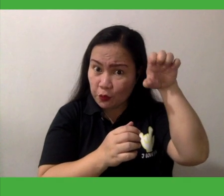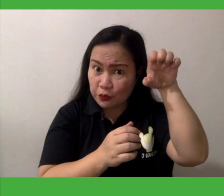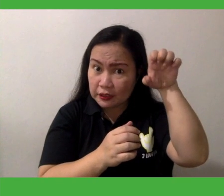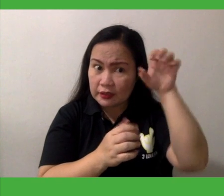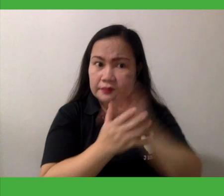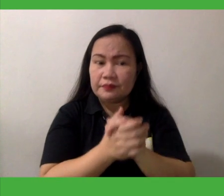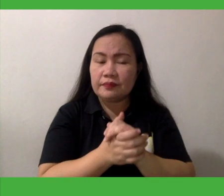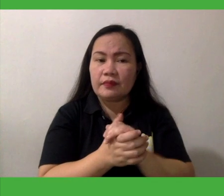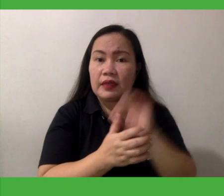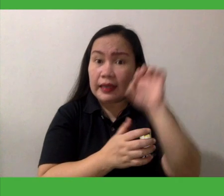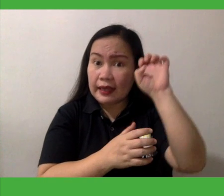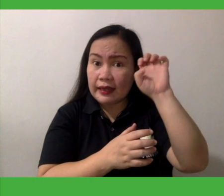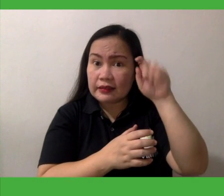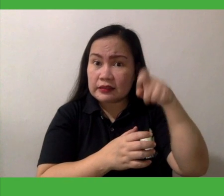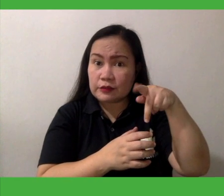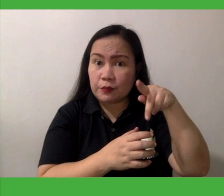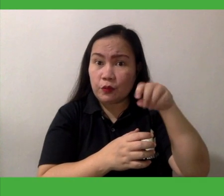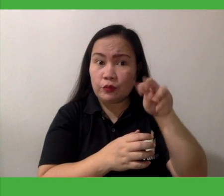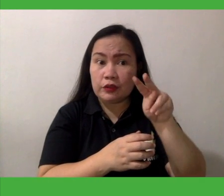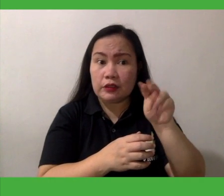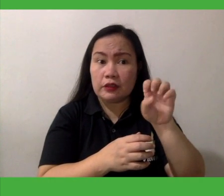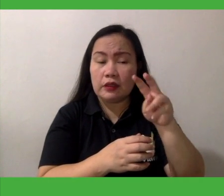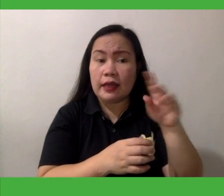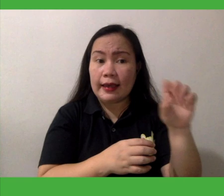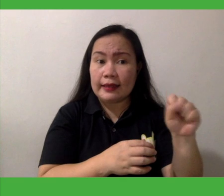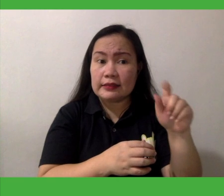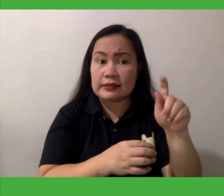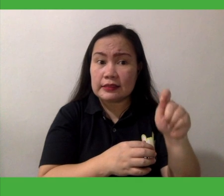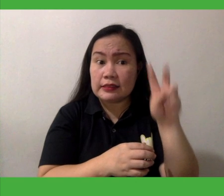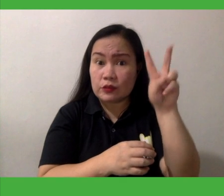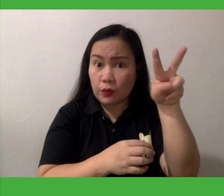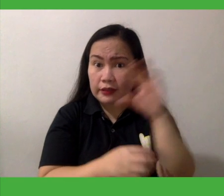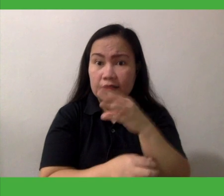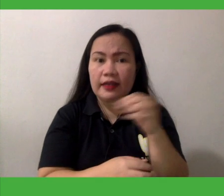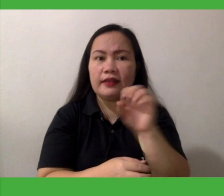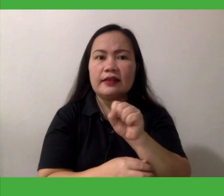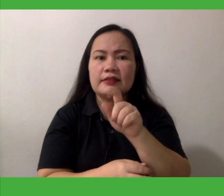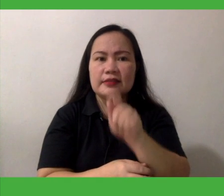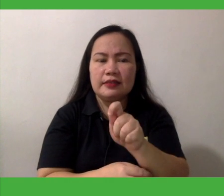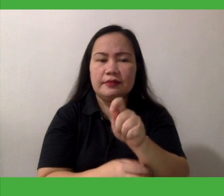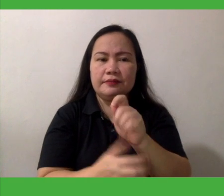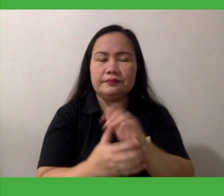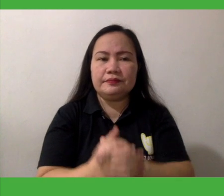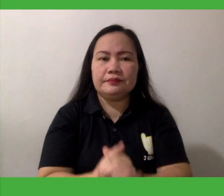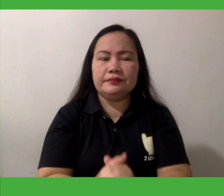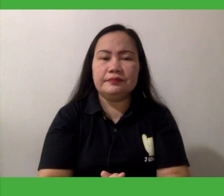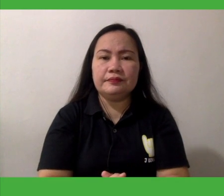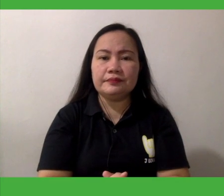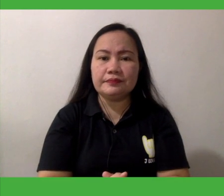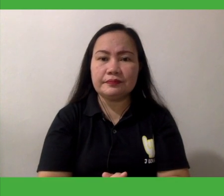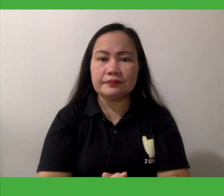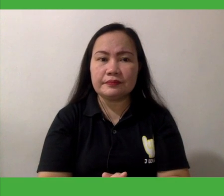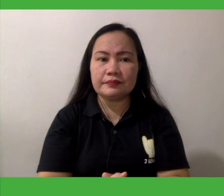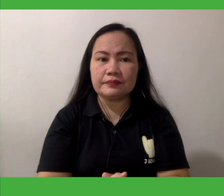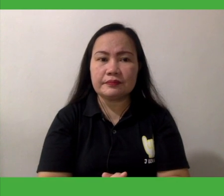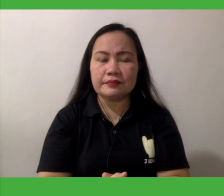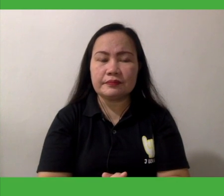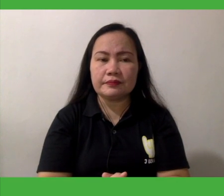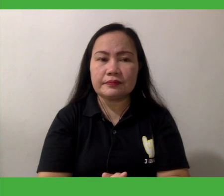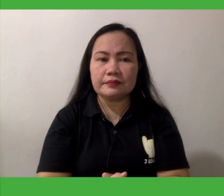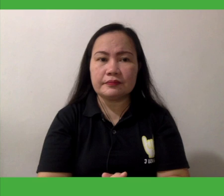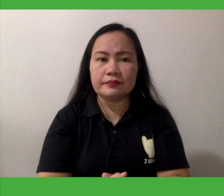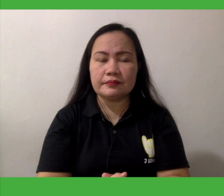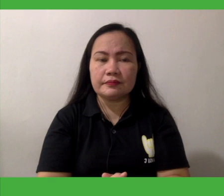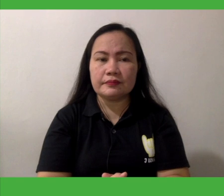exponent? Including the exponent. So, st squared and st. Okay? So,